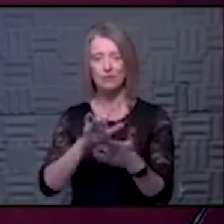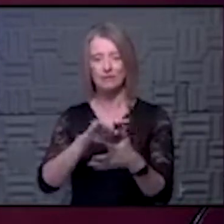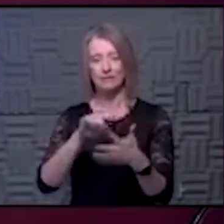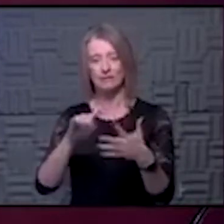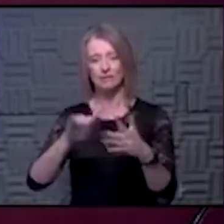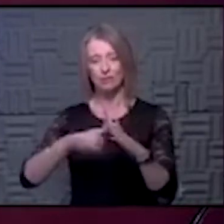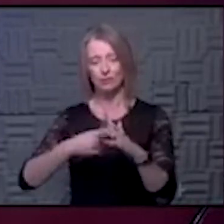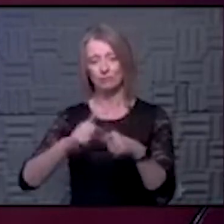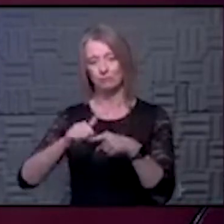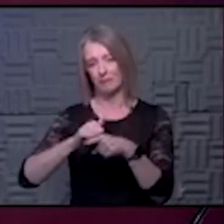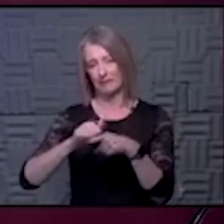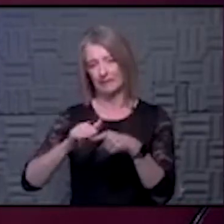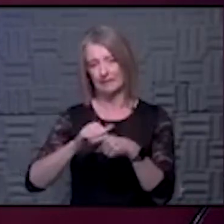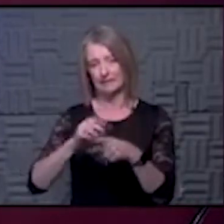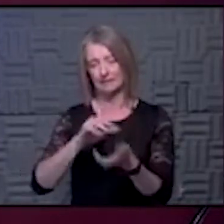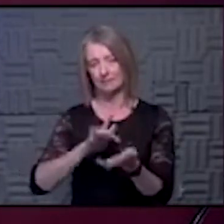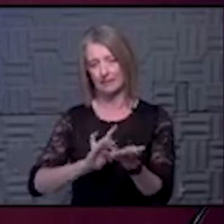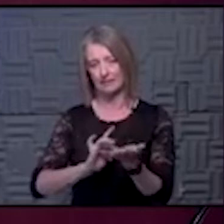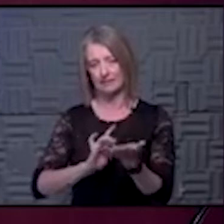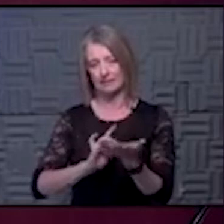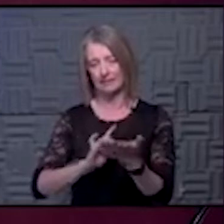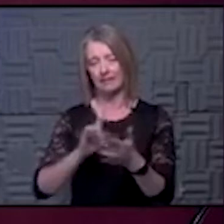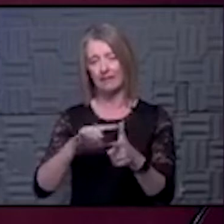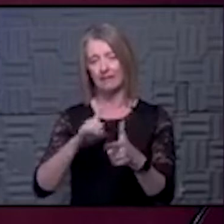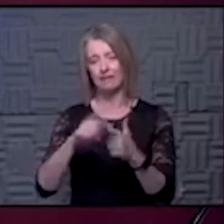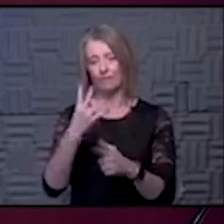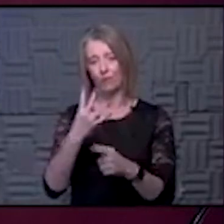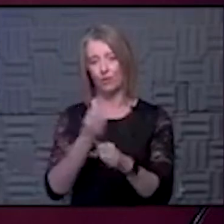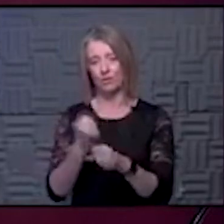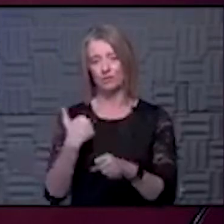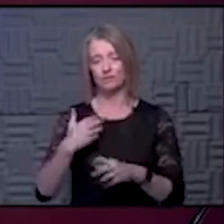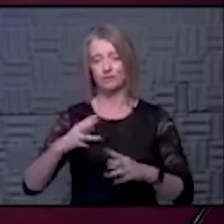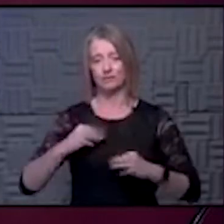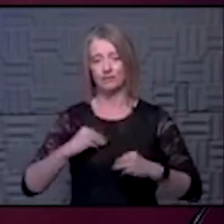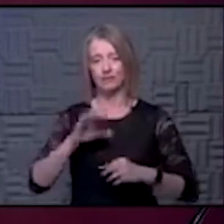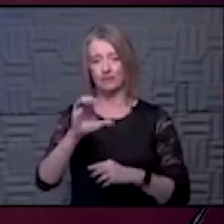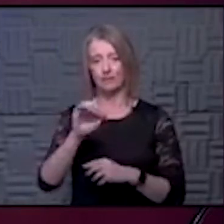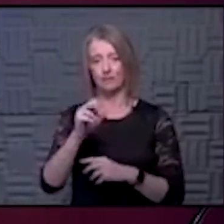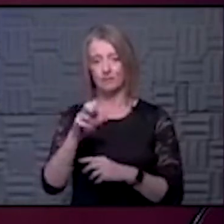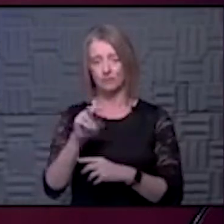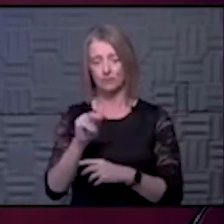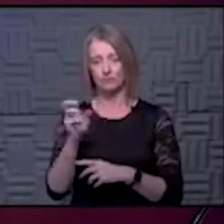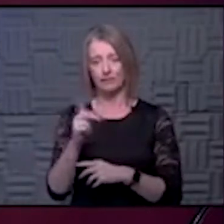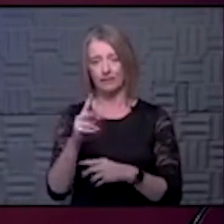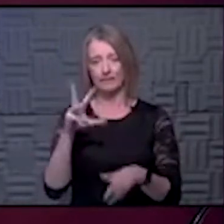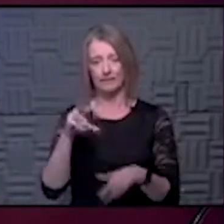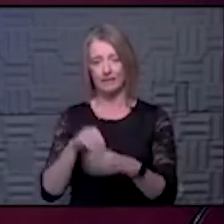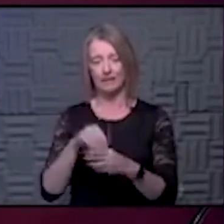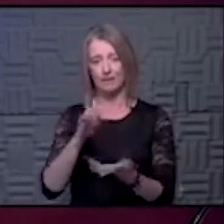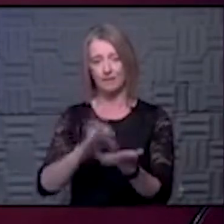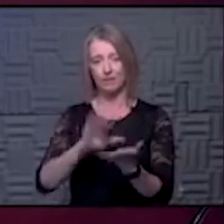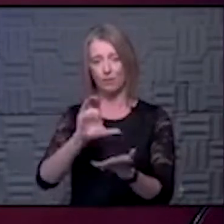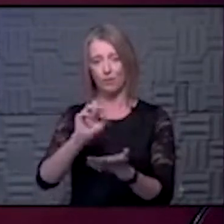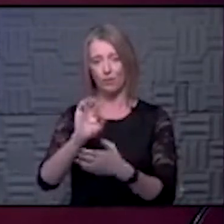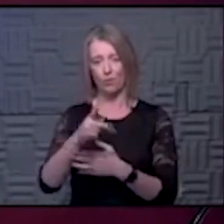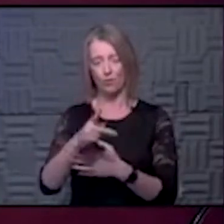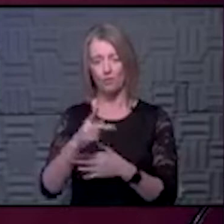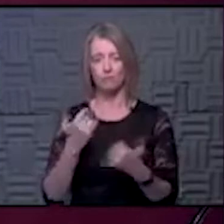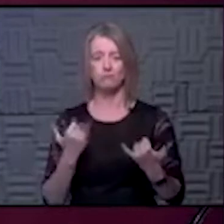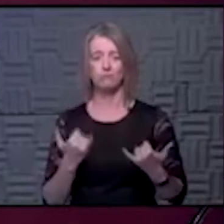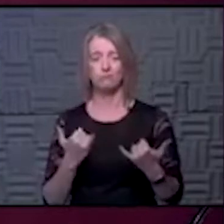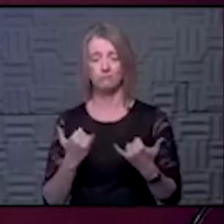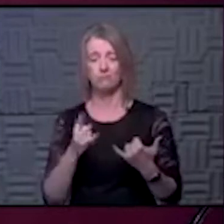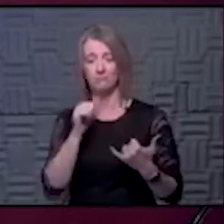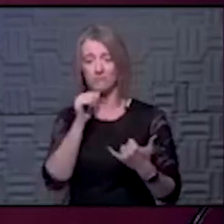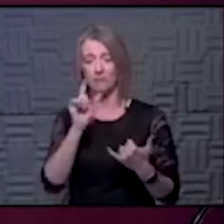got into practice. And then about 4 years ago, I accepted a commission back into the Medical Corps. And presently,